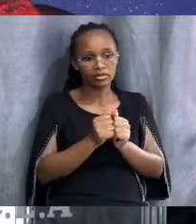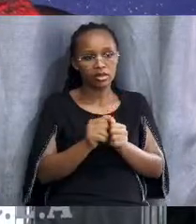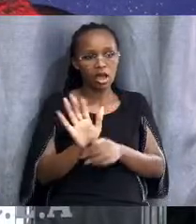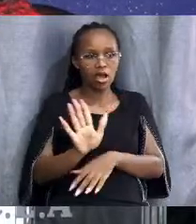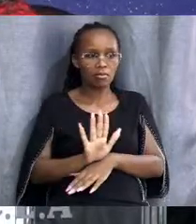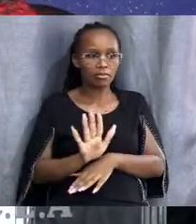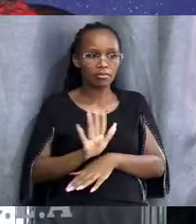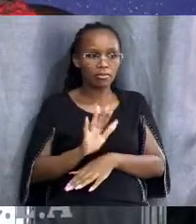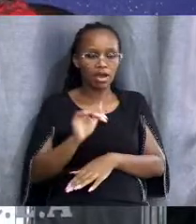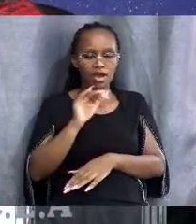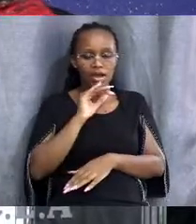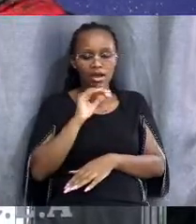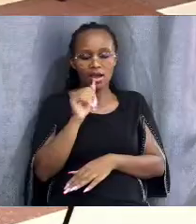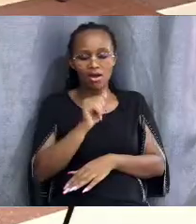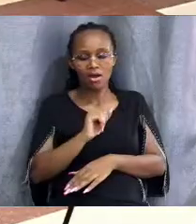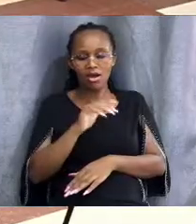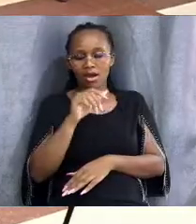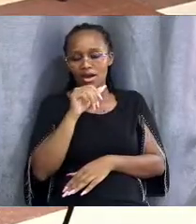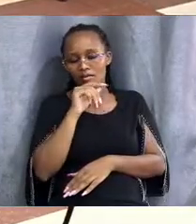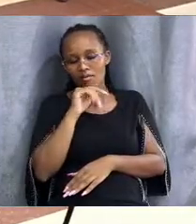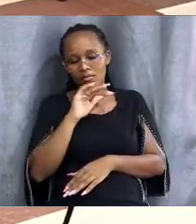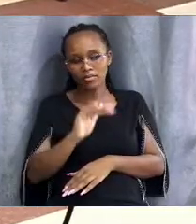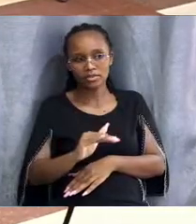Goodbye, my grandson.